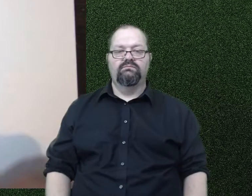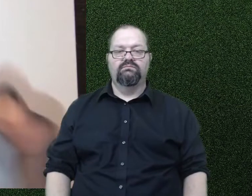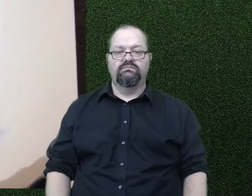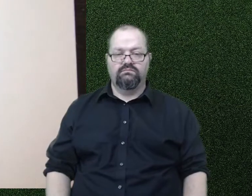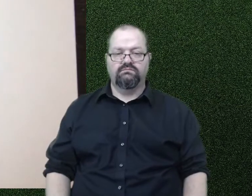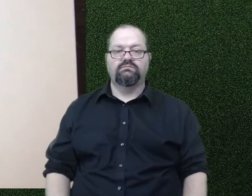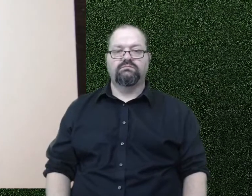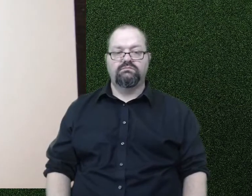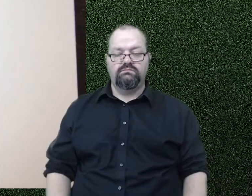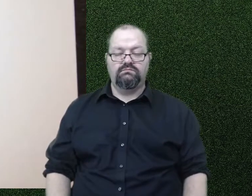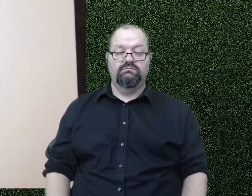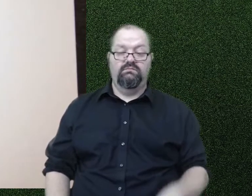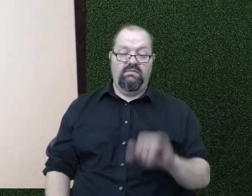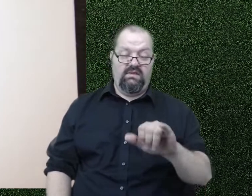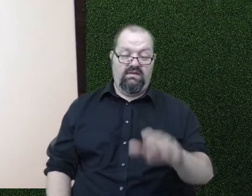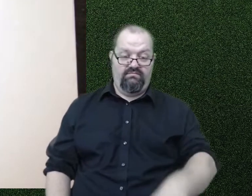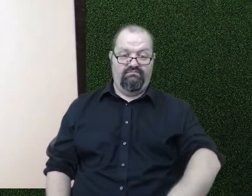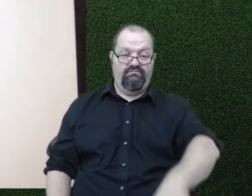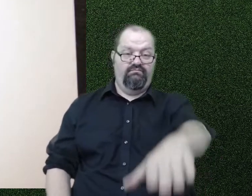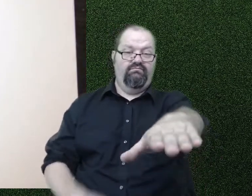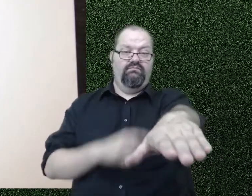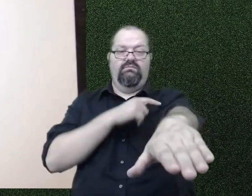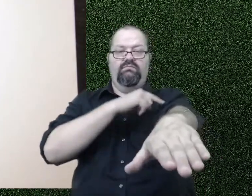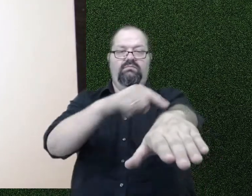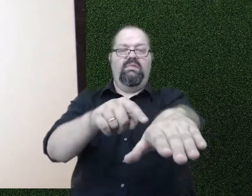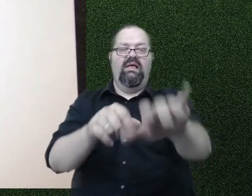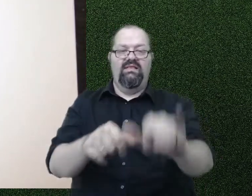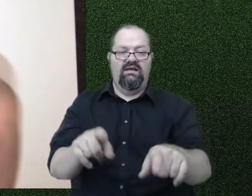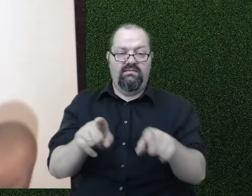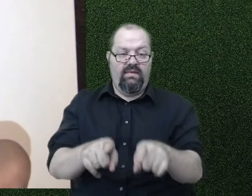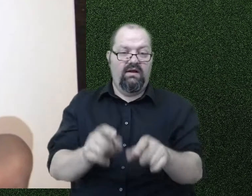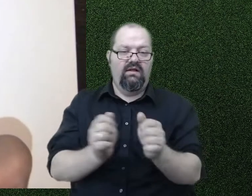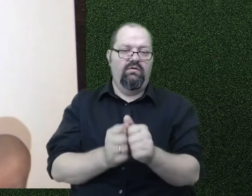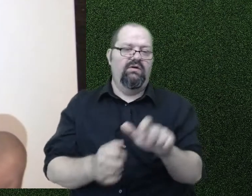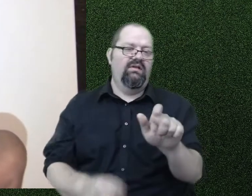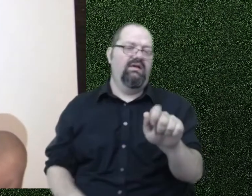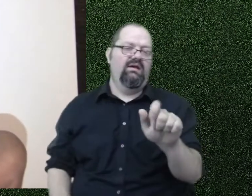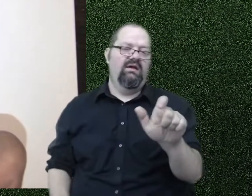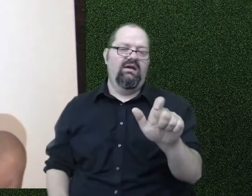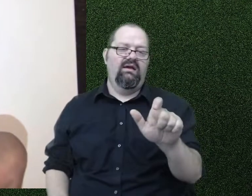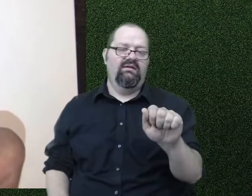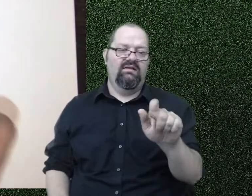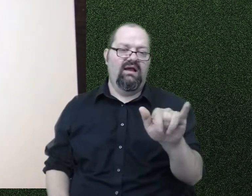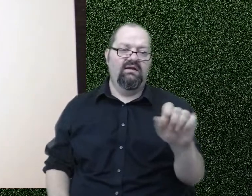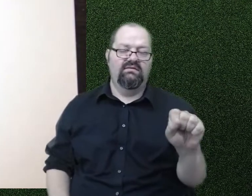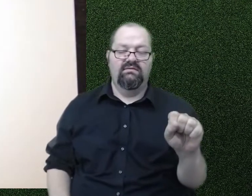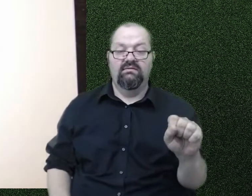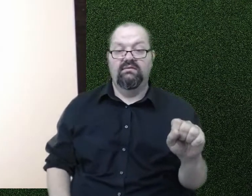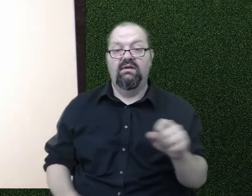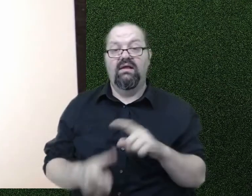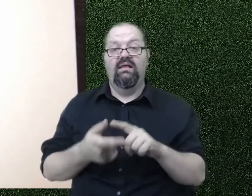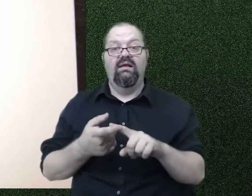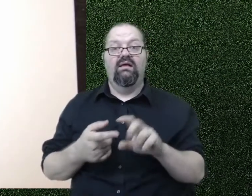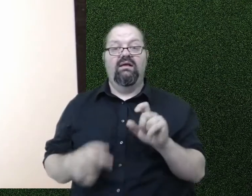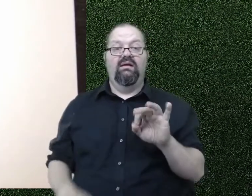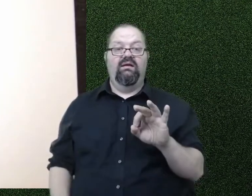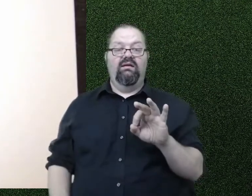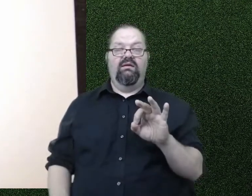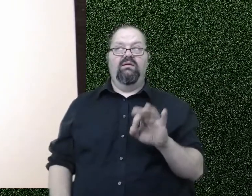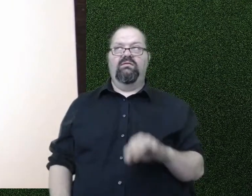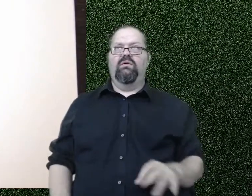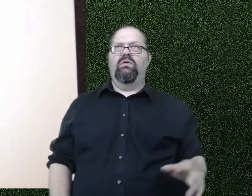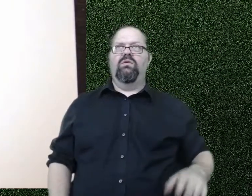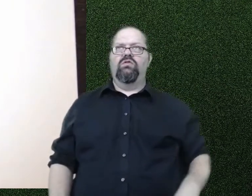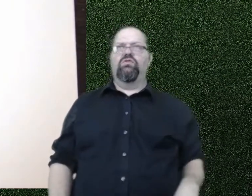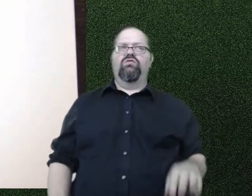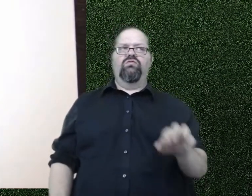that right arm is going to be parallel to the x-axis. And if you extend your, so you've got your